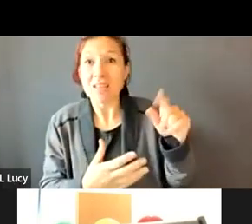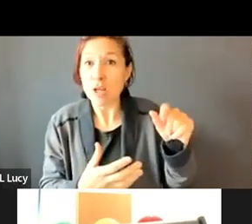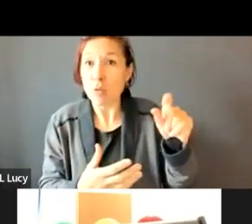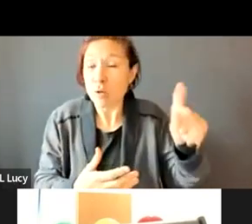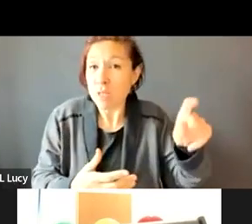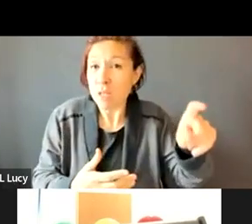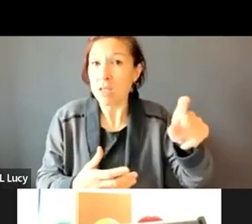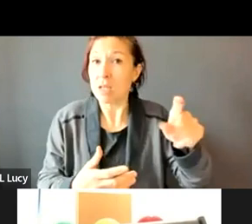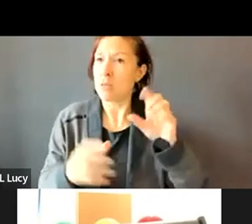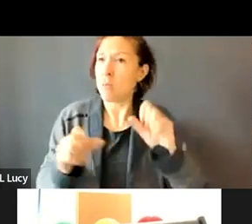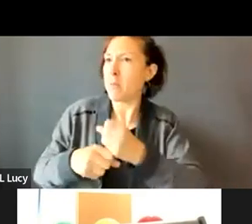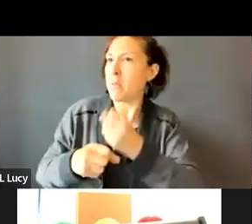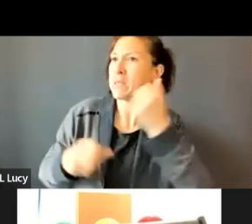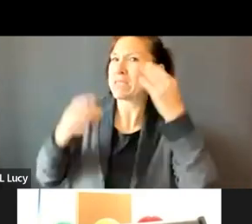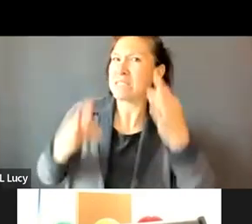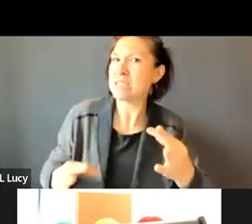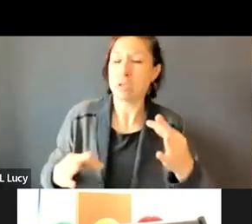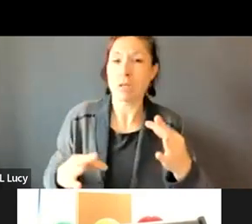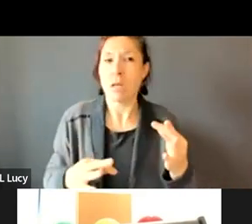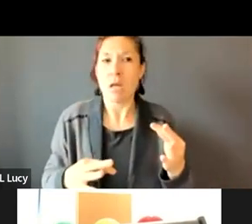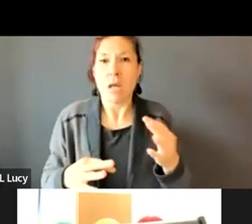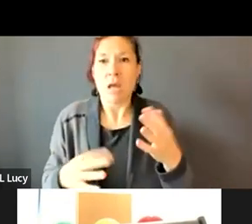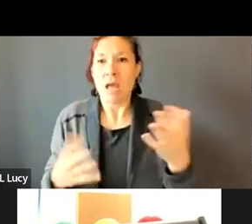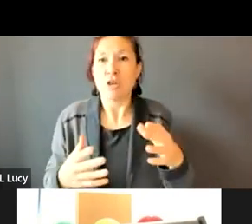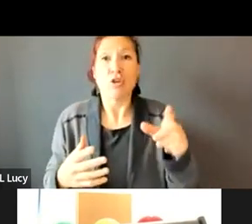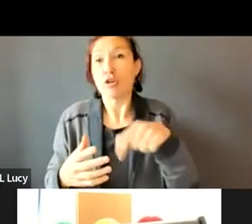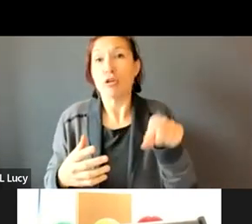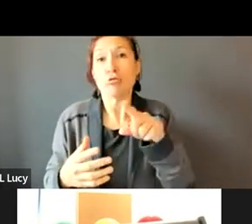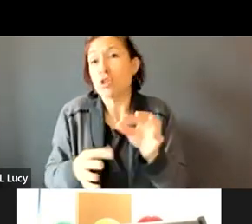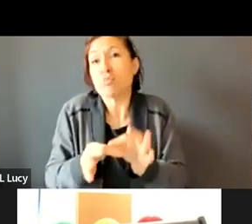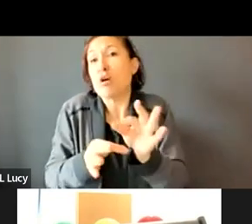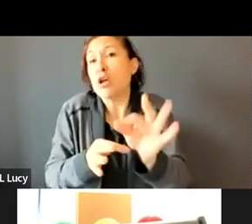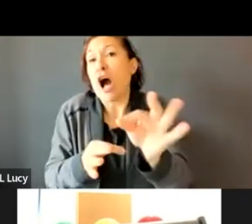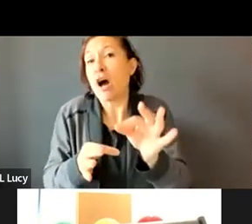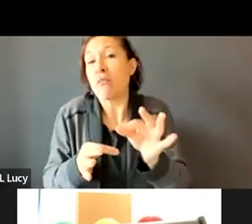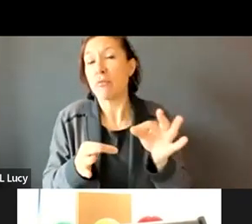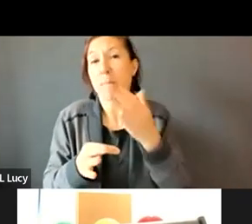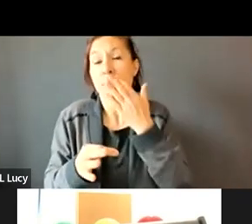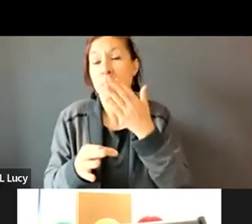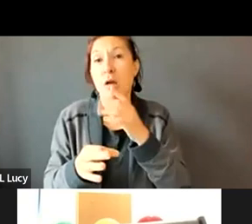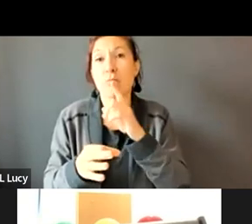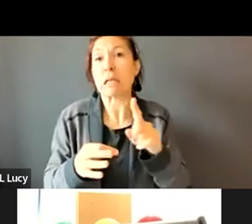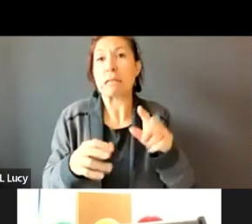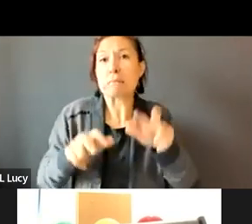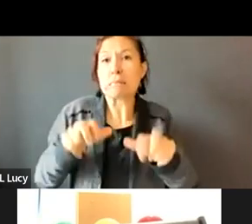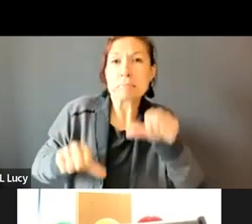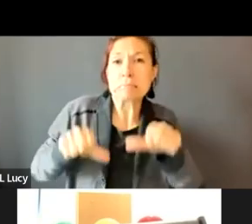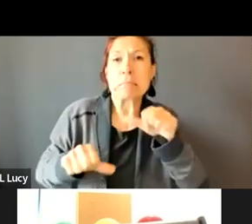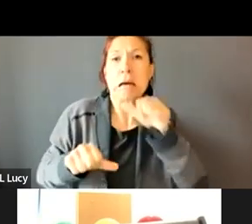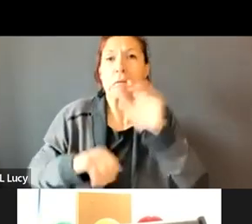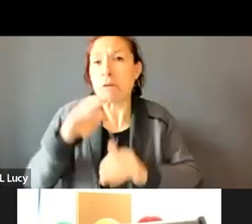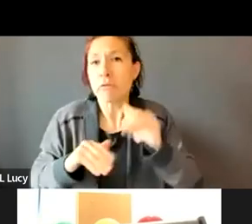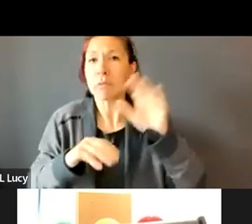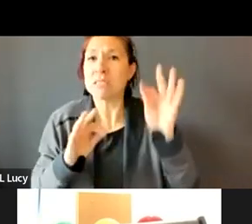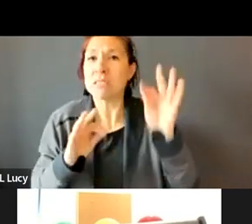and the facts that we're not discussing in the budget that I wish were there was that you know since 2017